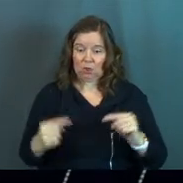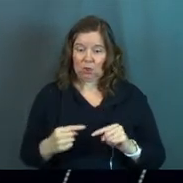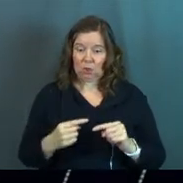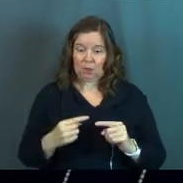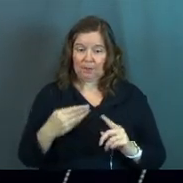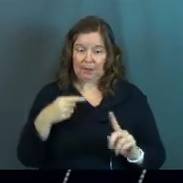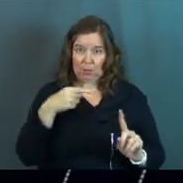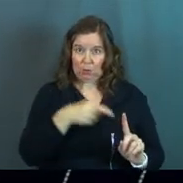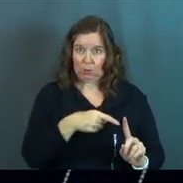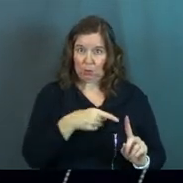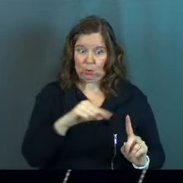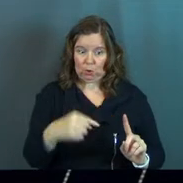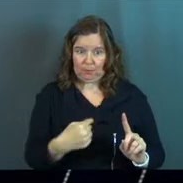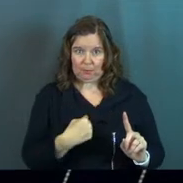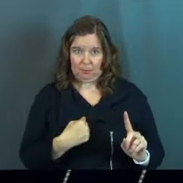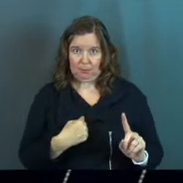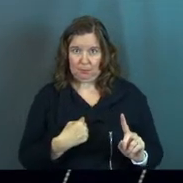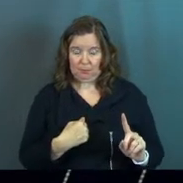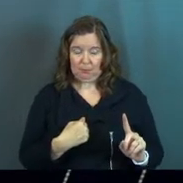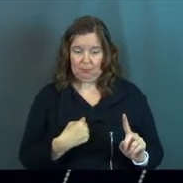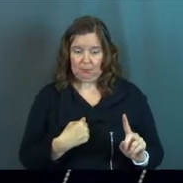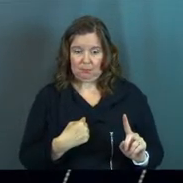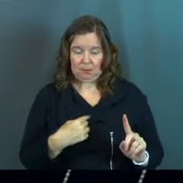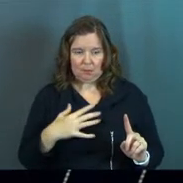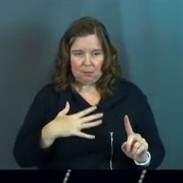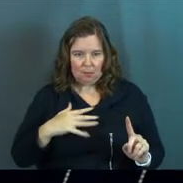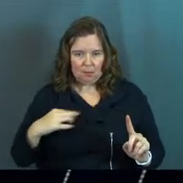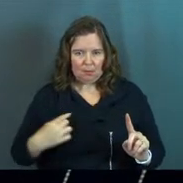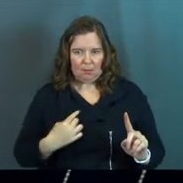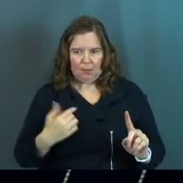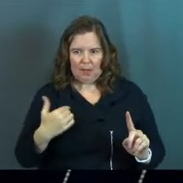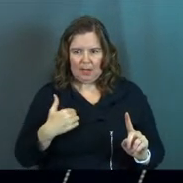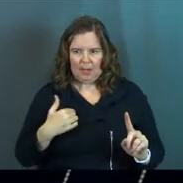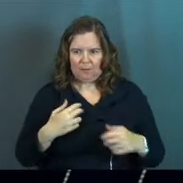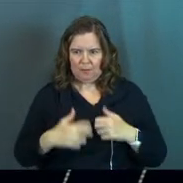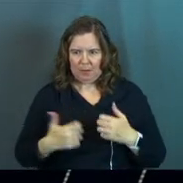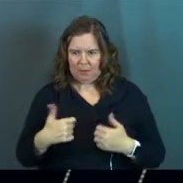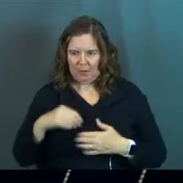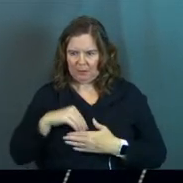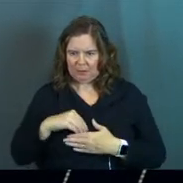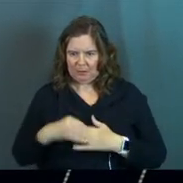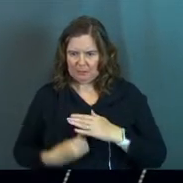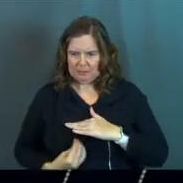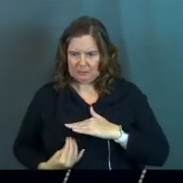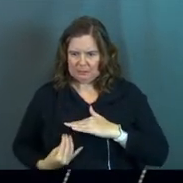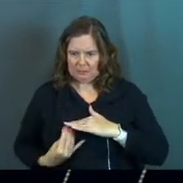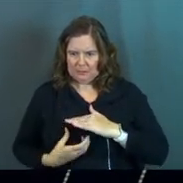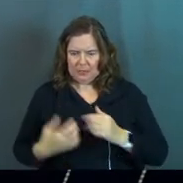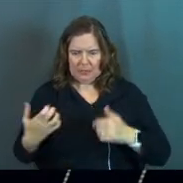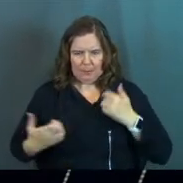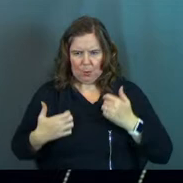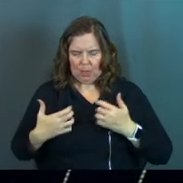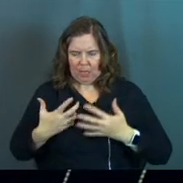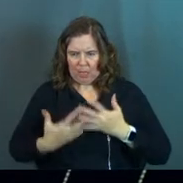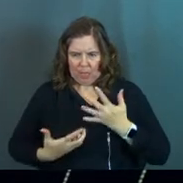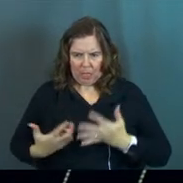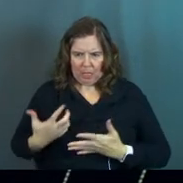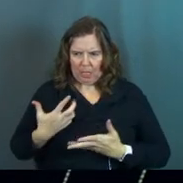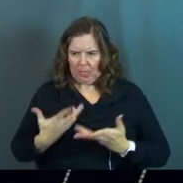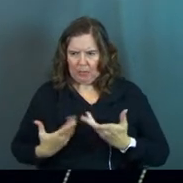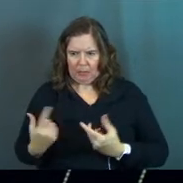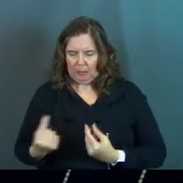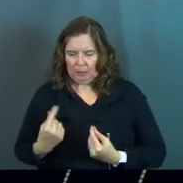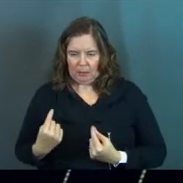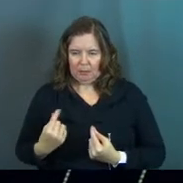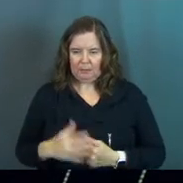by you, and when I get hurt by you, I have an issue now inside of me. It's emotional. I need to get it off my